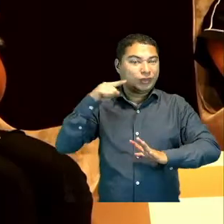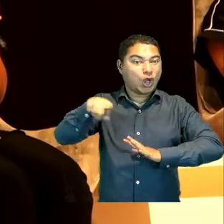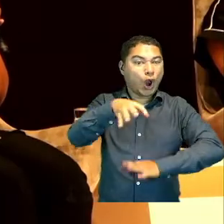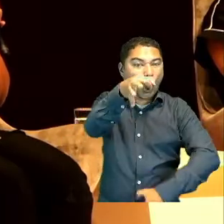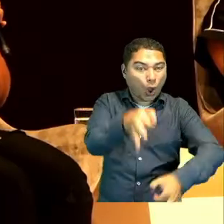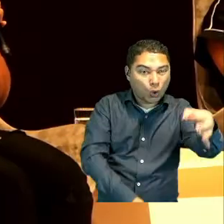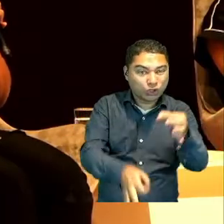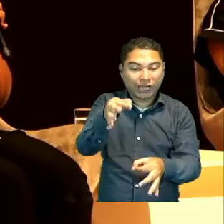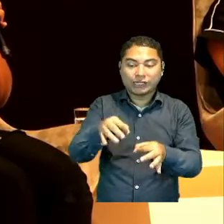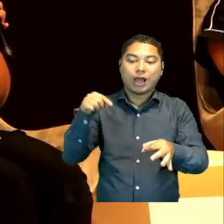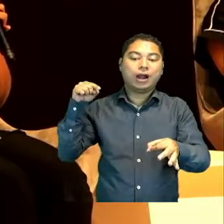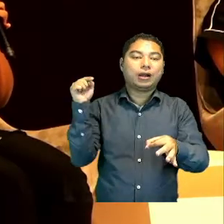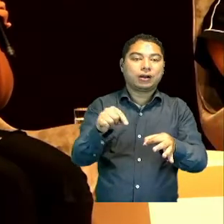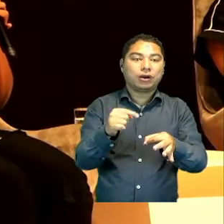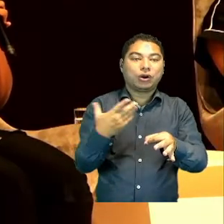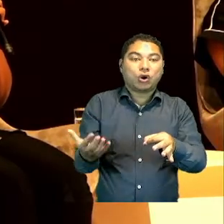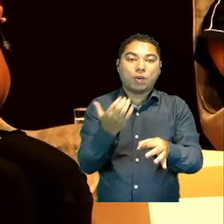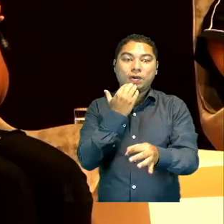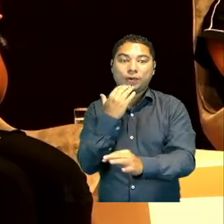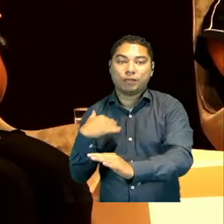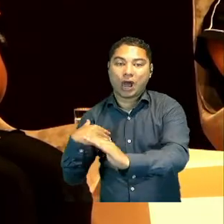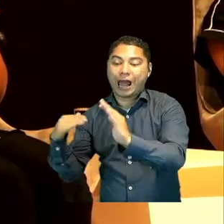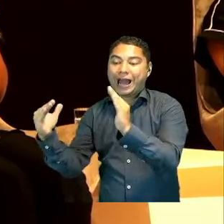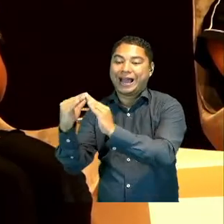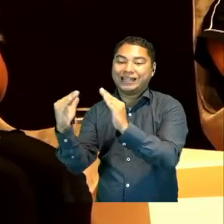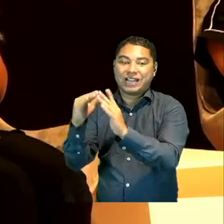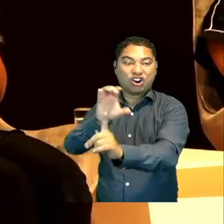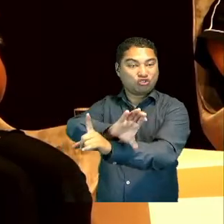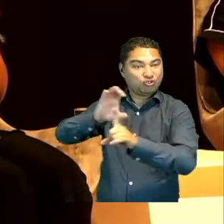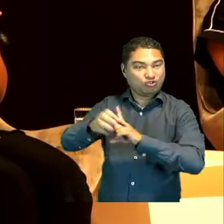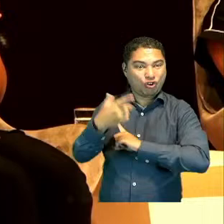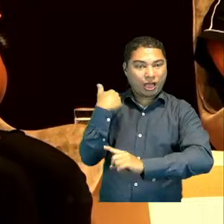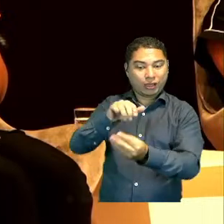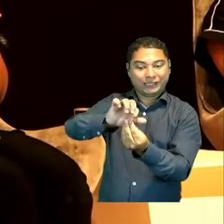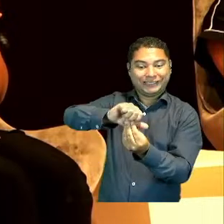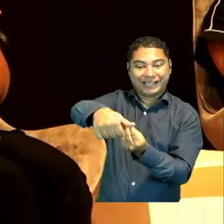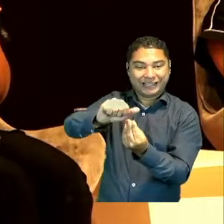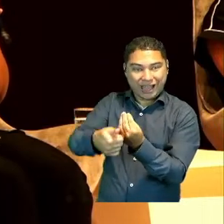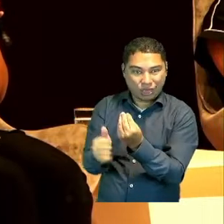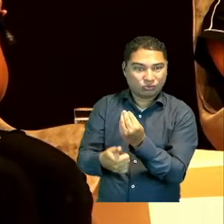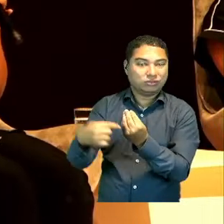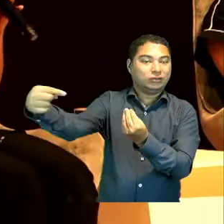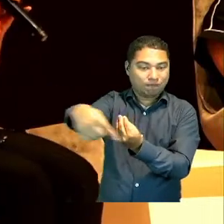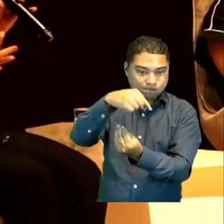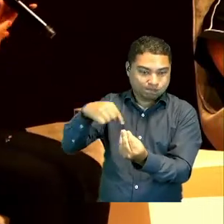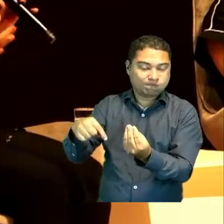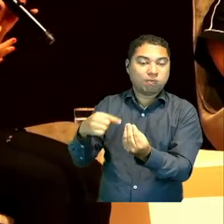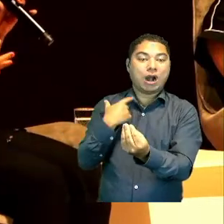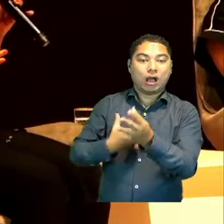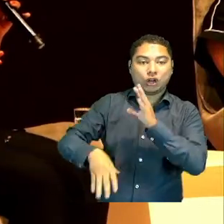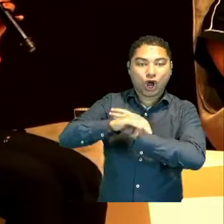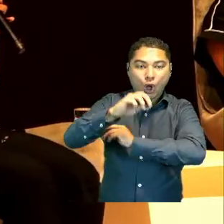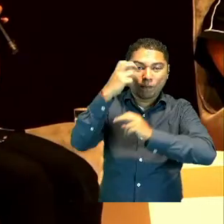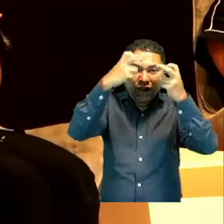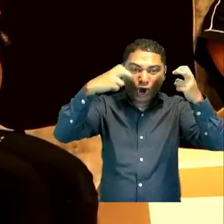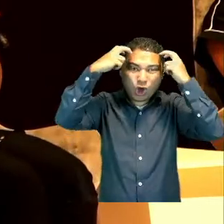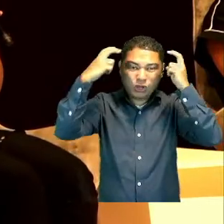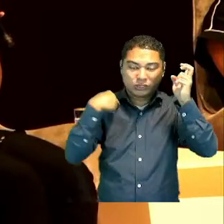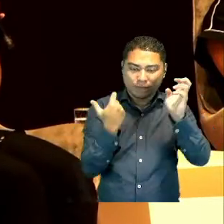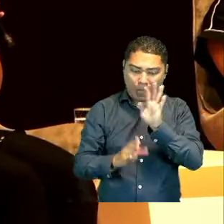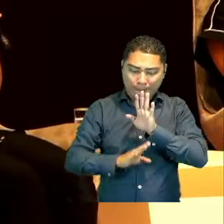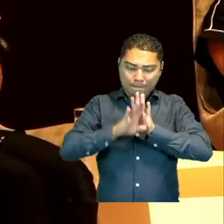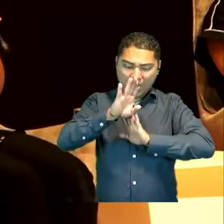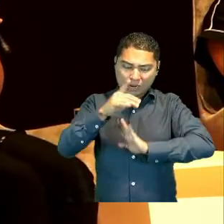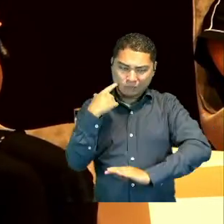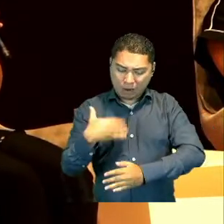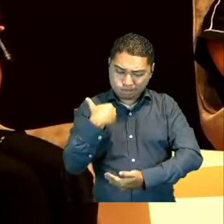us, and when we talk about this injustice and the way it is expressed, we have cultural spaces such